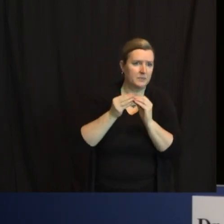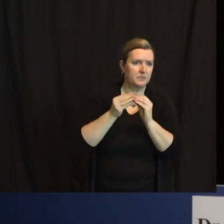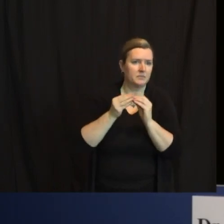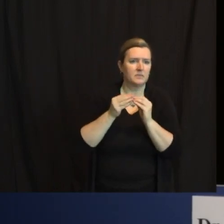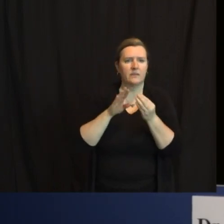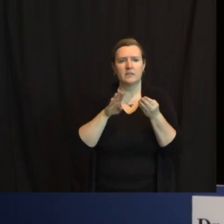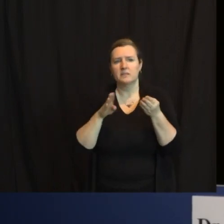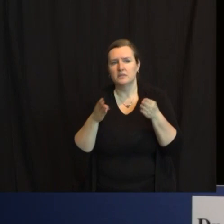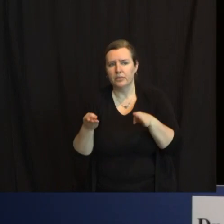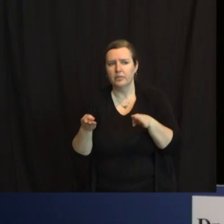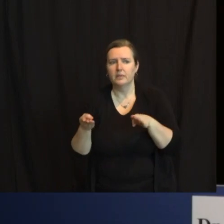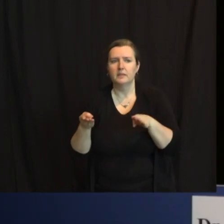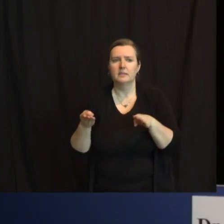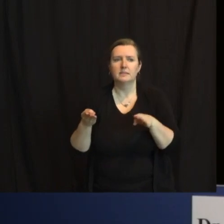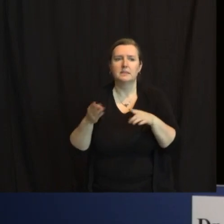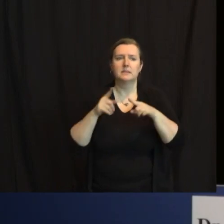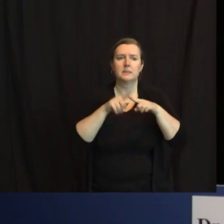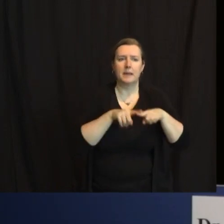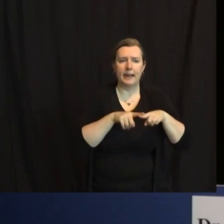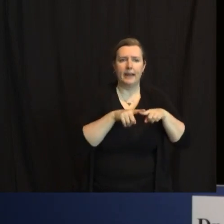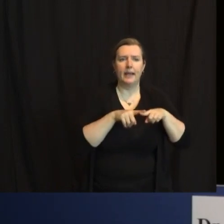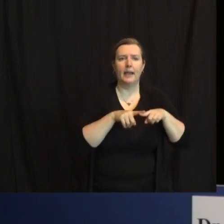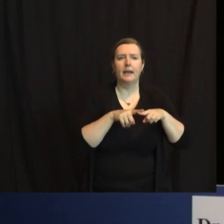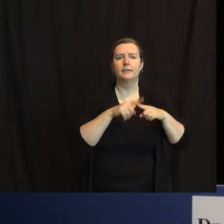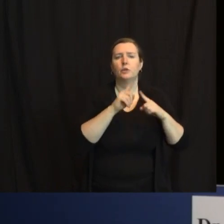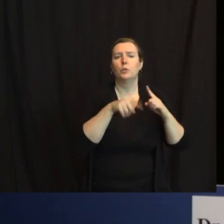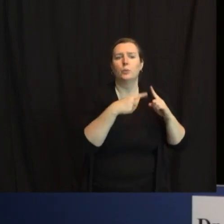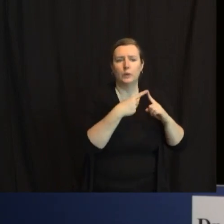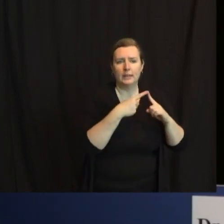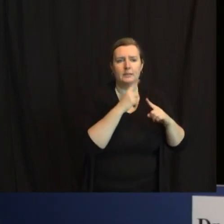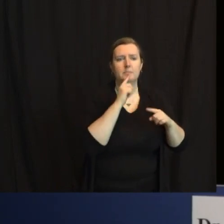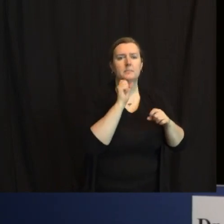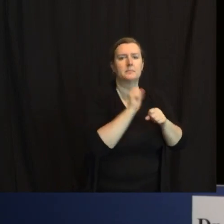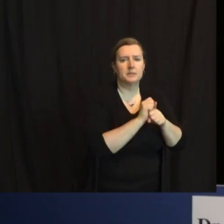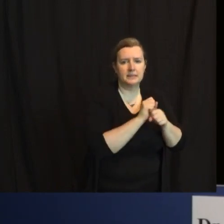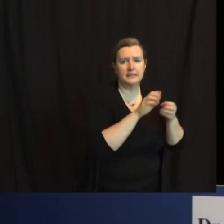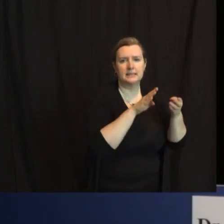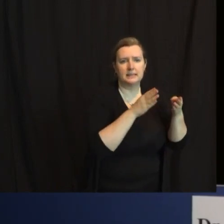of illness onset, peaked probably roughly 2 weeks or so ago.